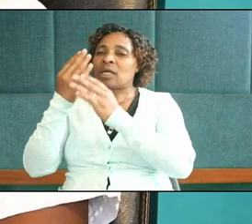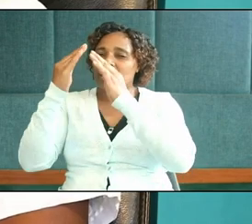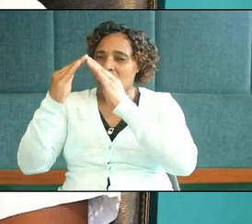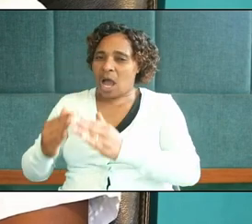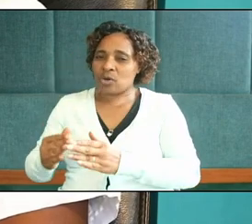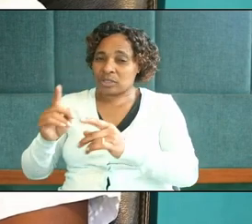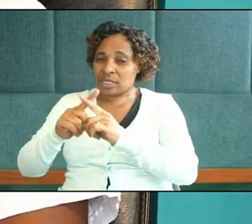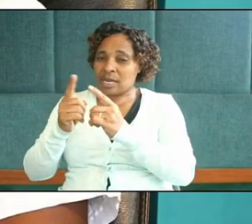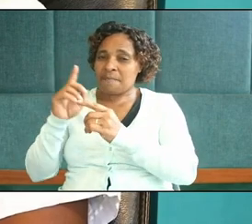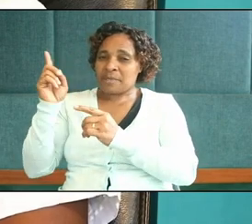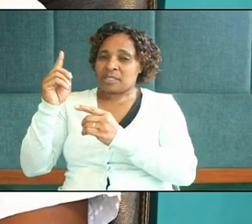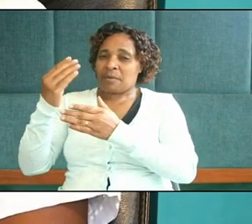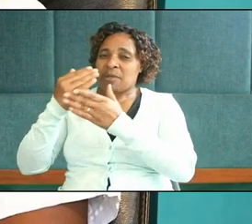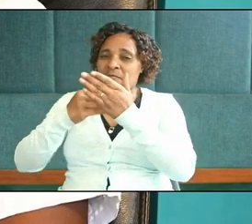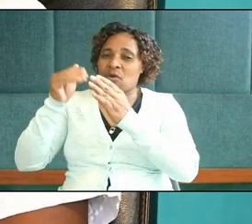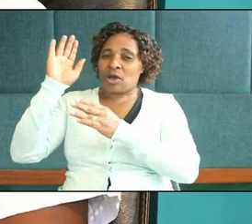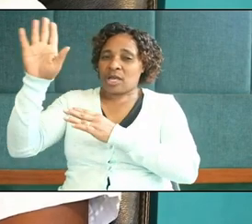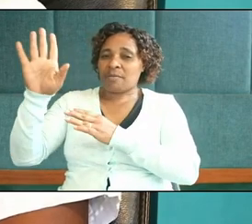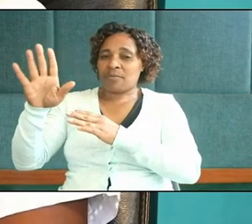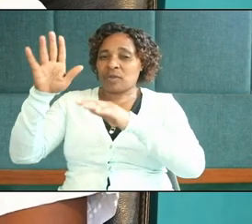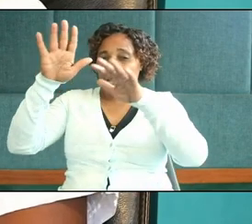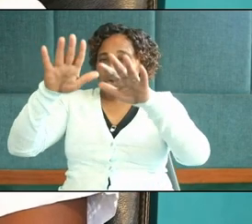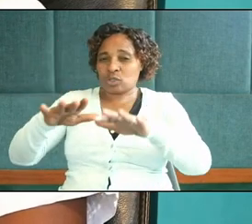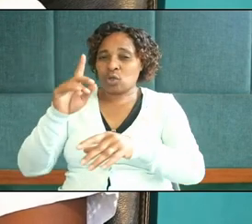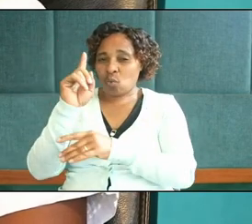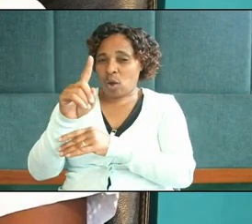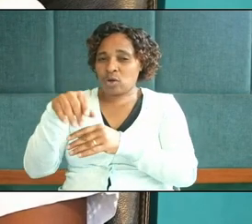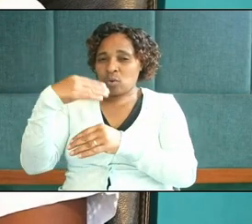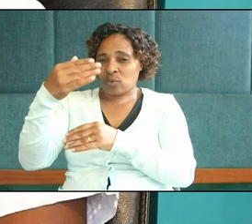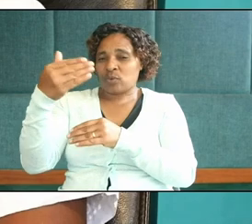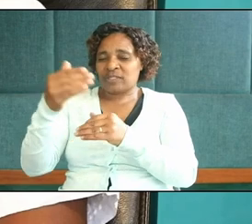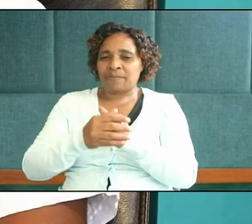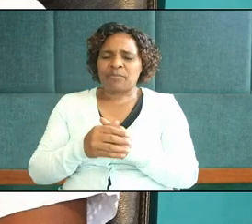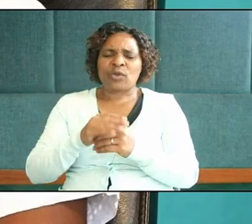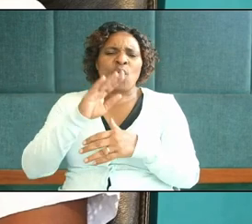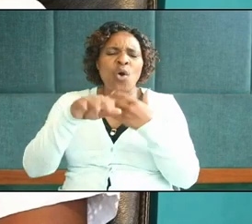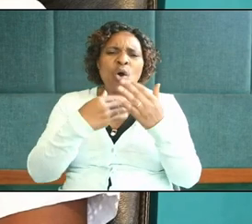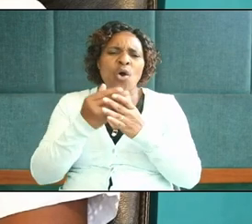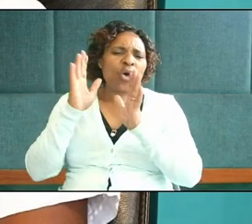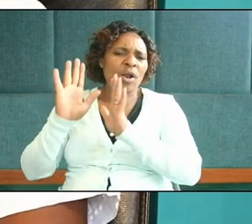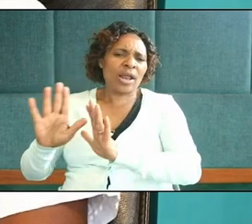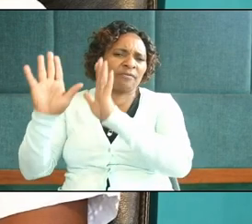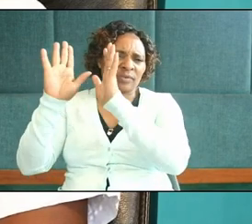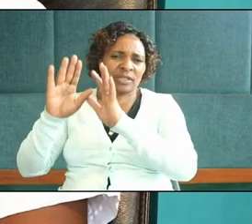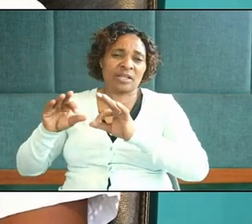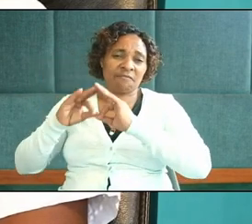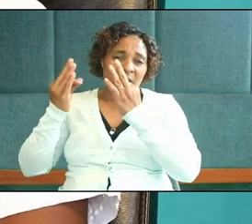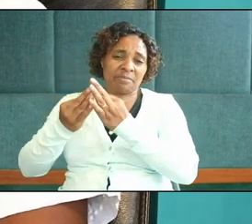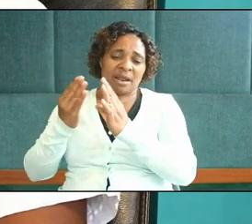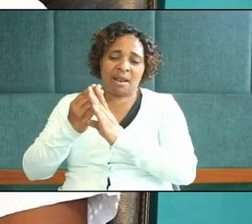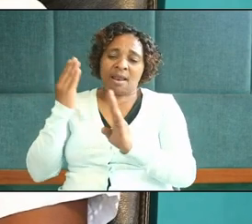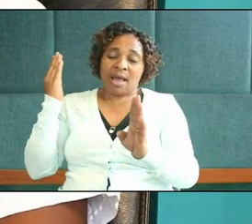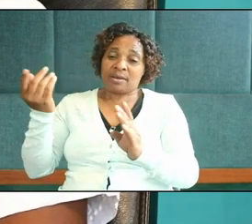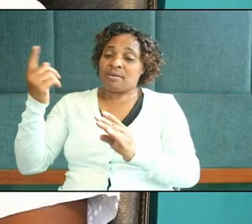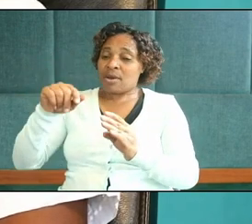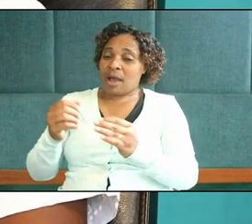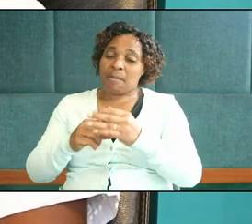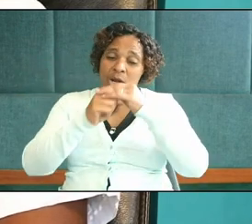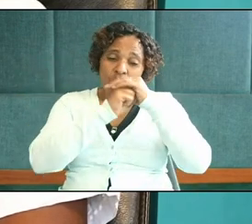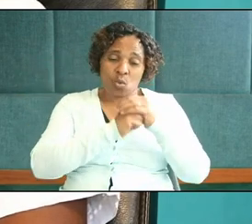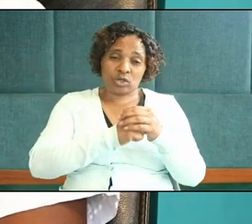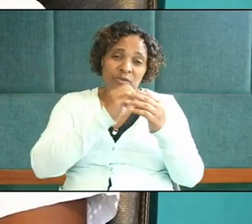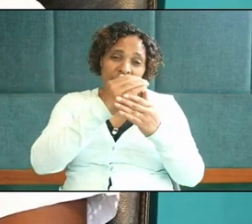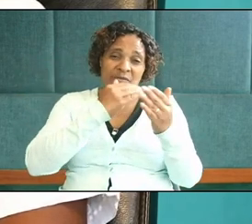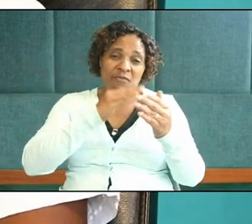will minister before my anointed one always. Then everyone left in your family line will come and bow before him